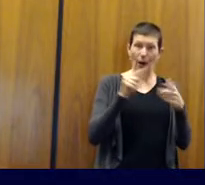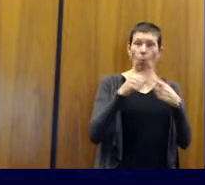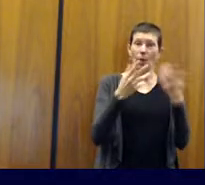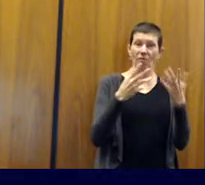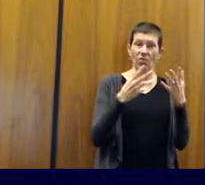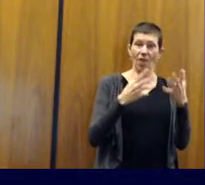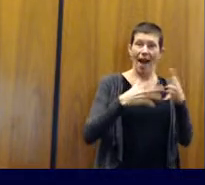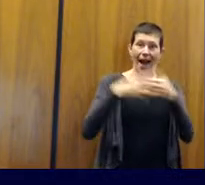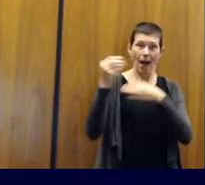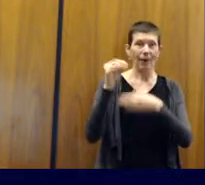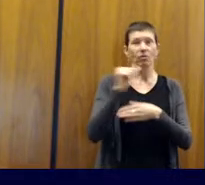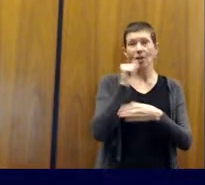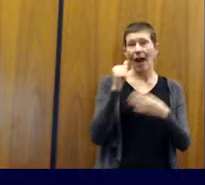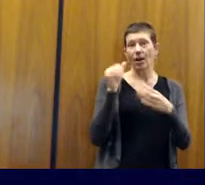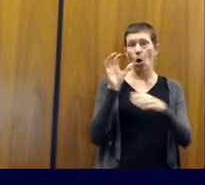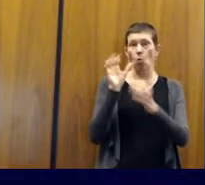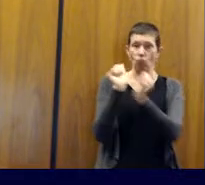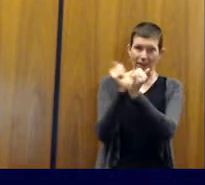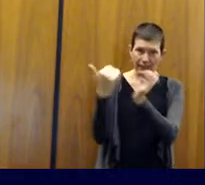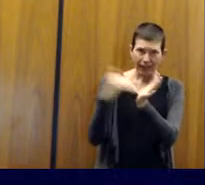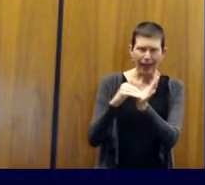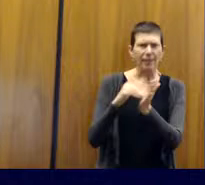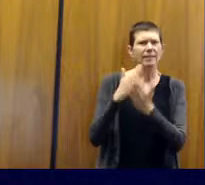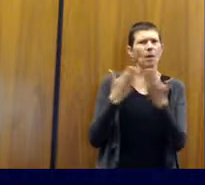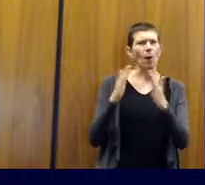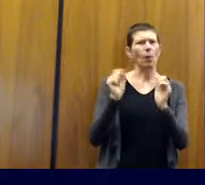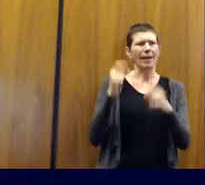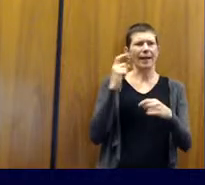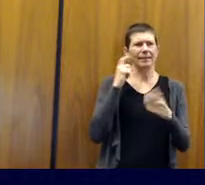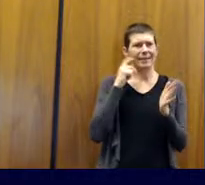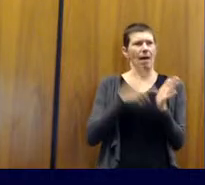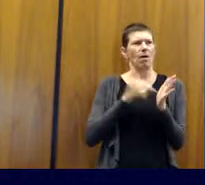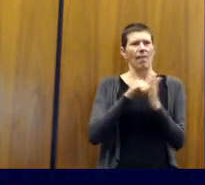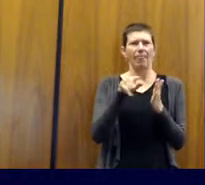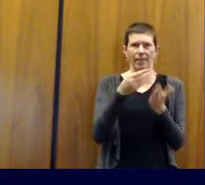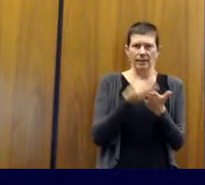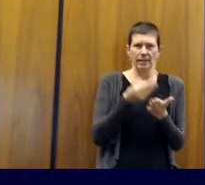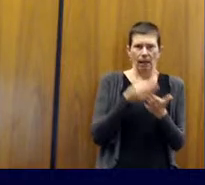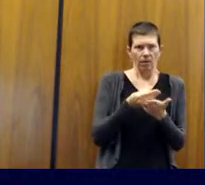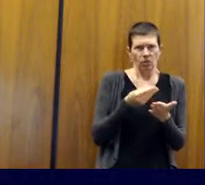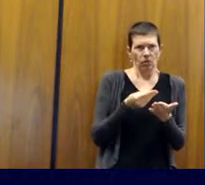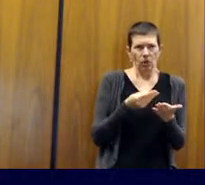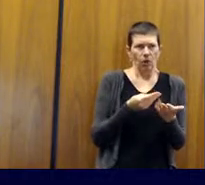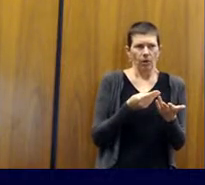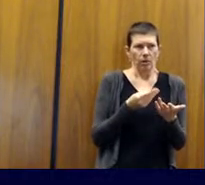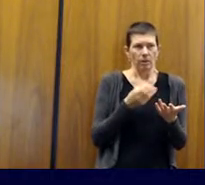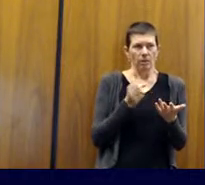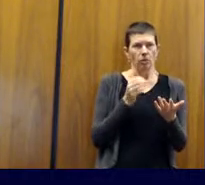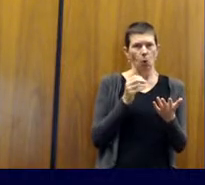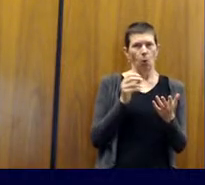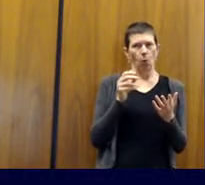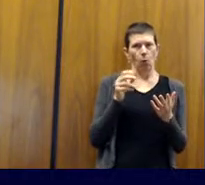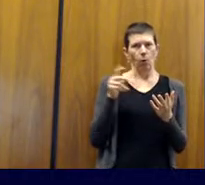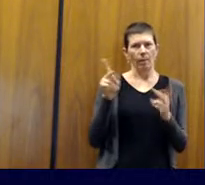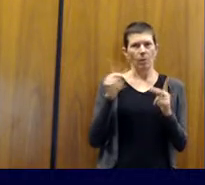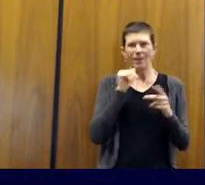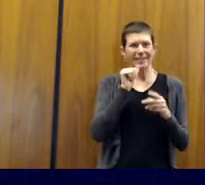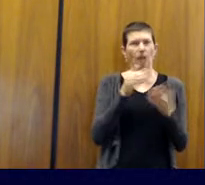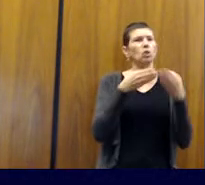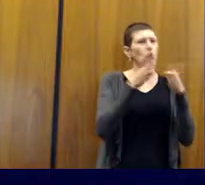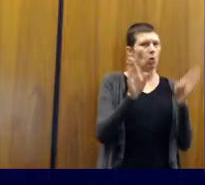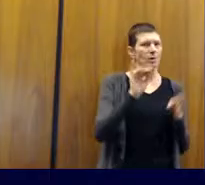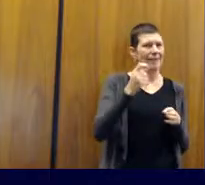getting arrested again? Is there some way we can tell that these dollars, and obviously so the residents know these are not general tax